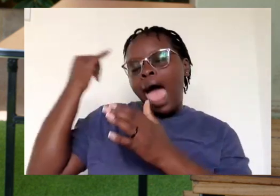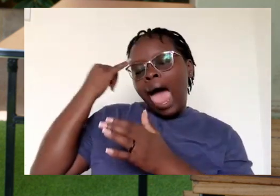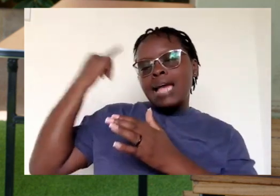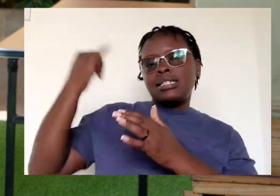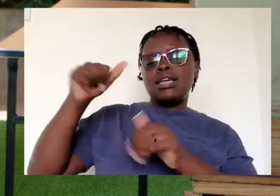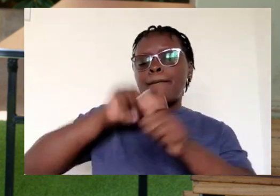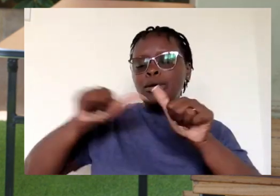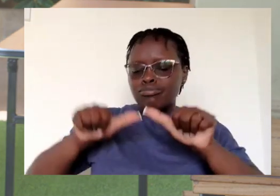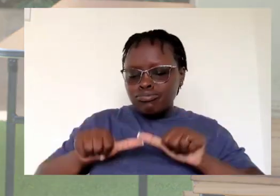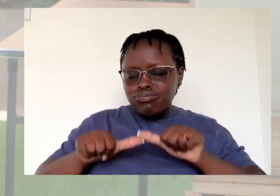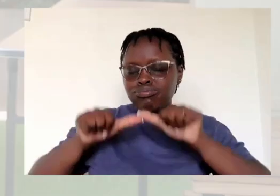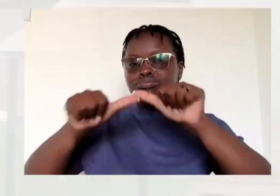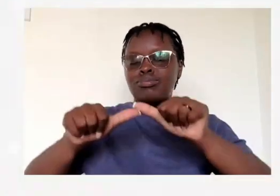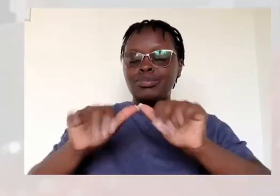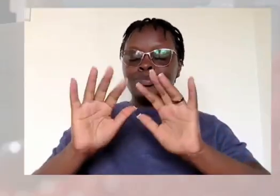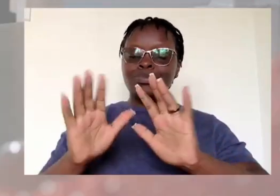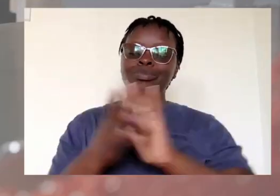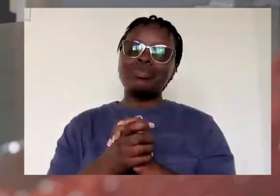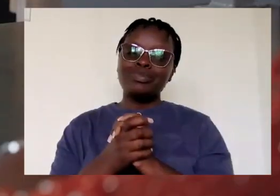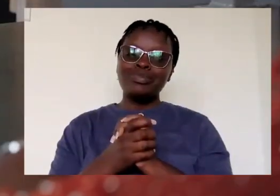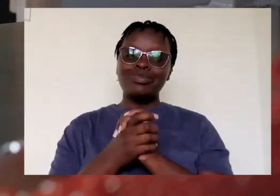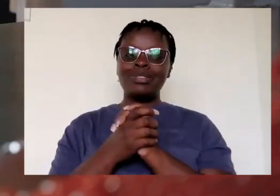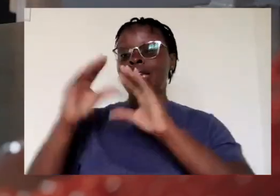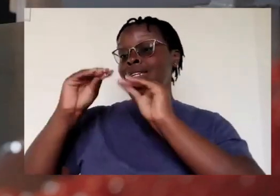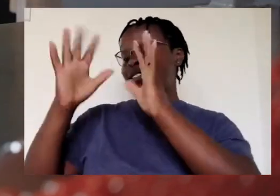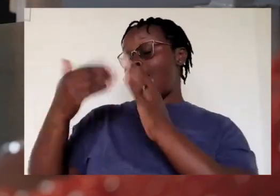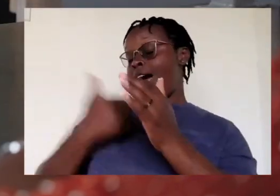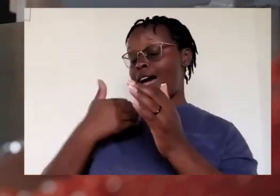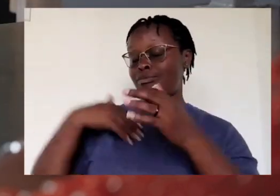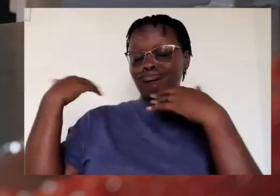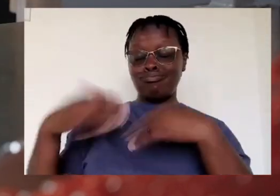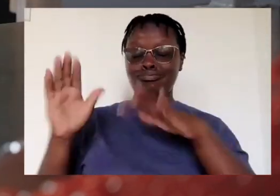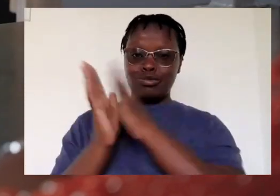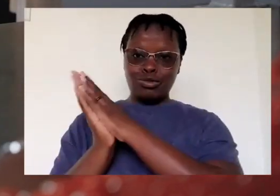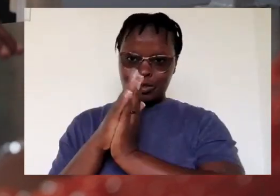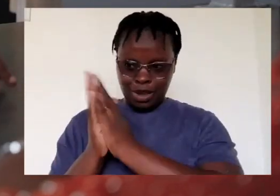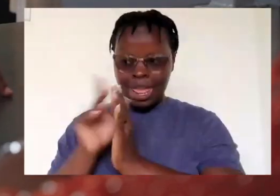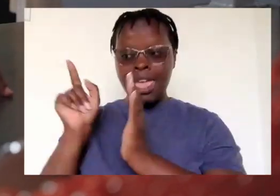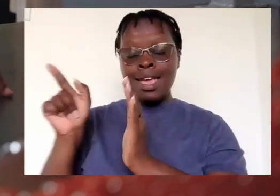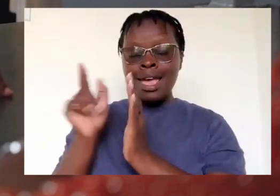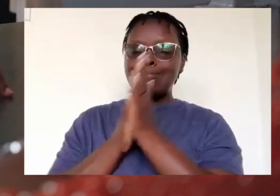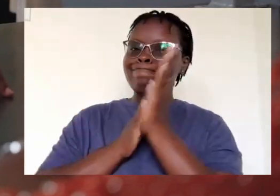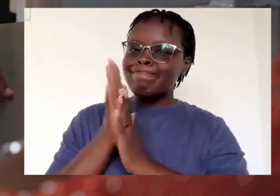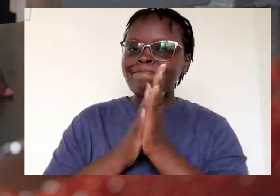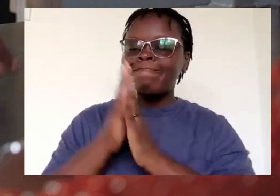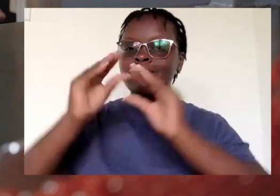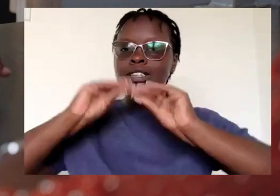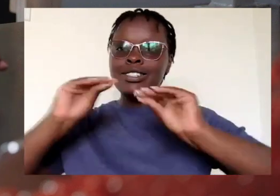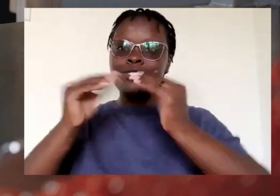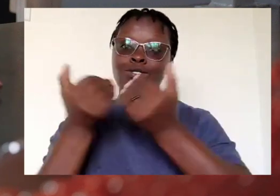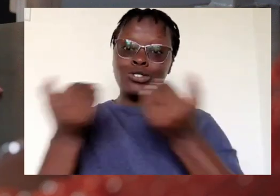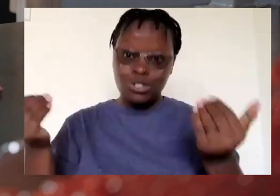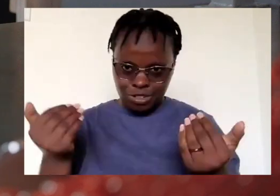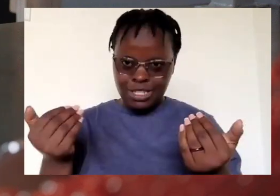as well as keep them sustainable. So, Teacher Aisha, you have an amazing story. First of all, you're very passionate about teaching kids to a point